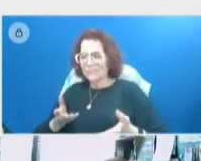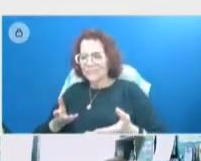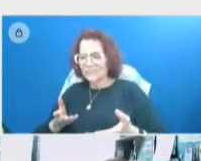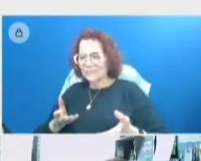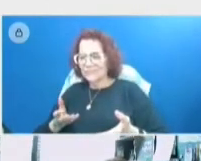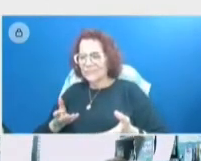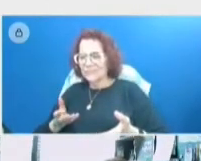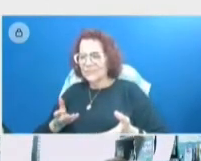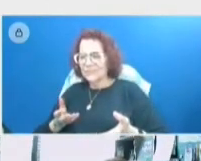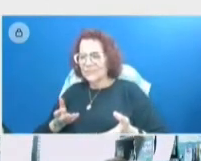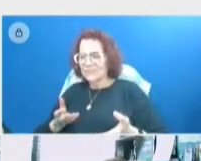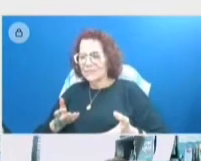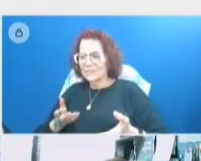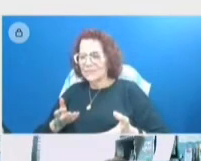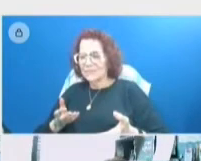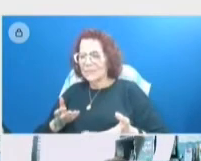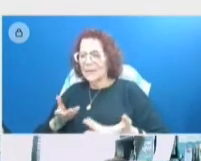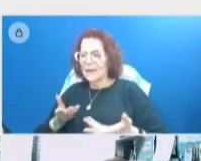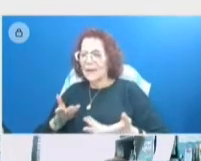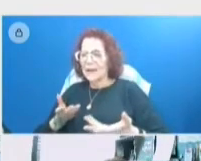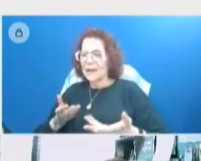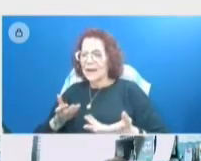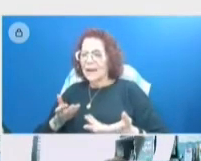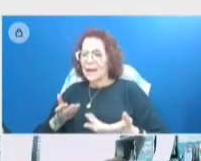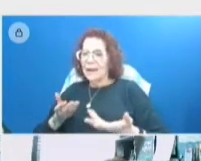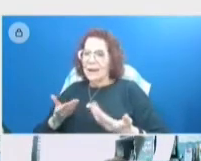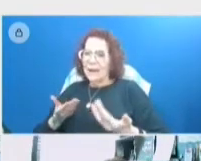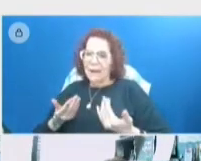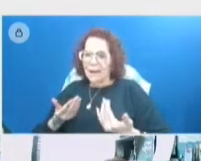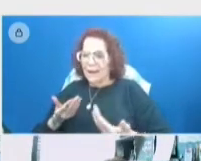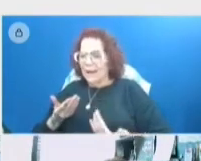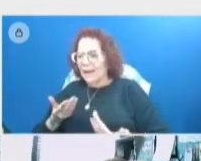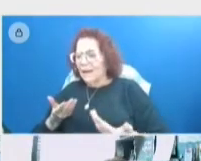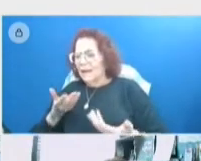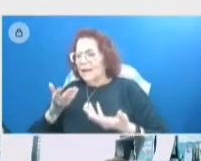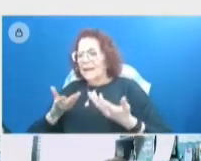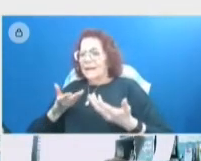you know, the possibility of a separate coming.